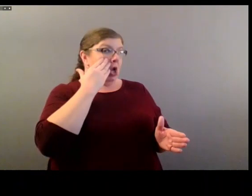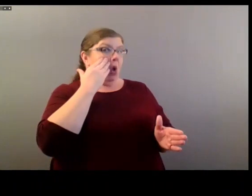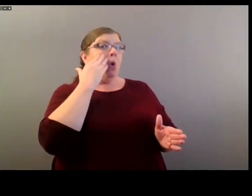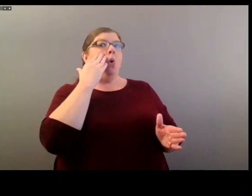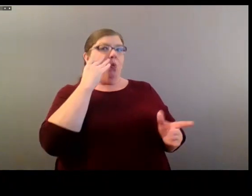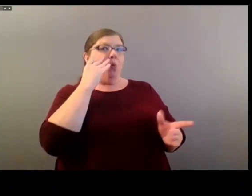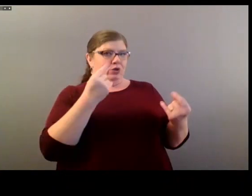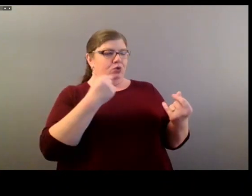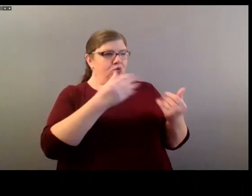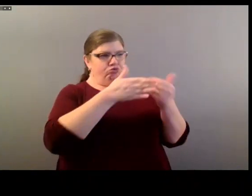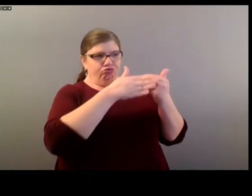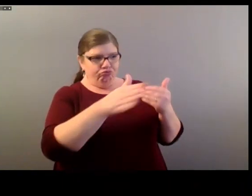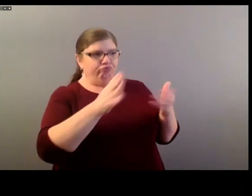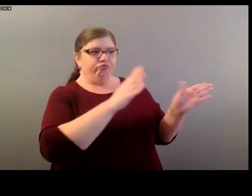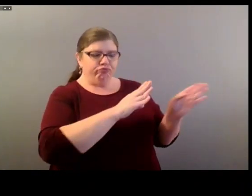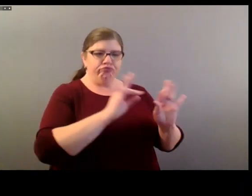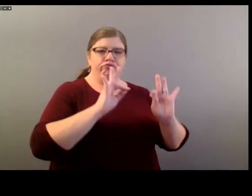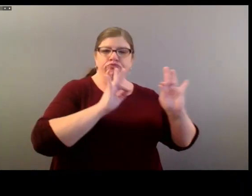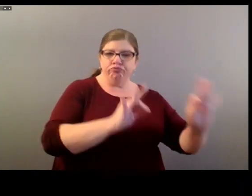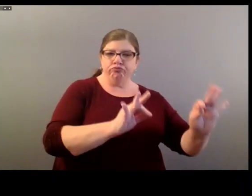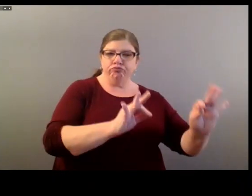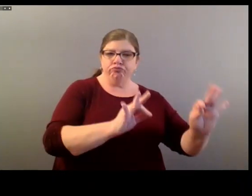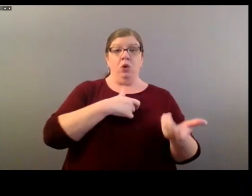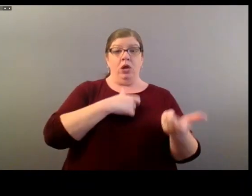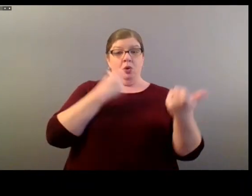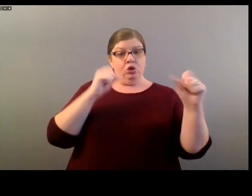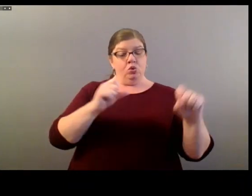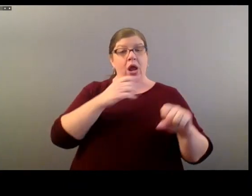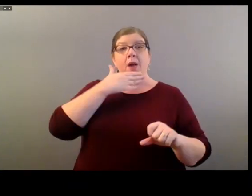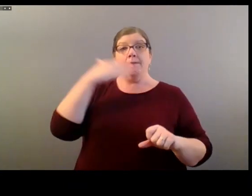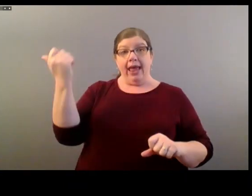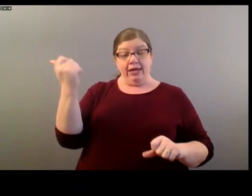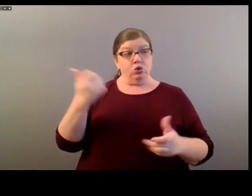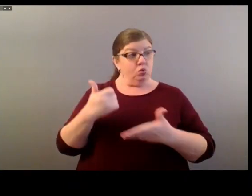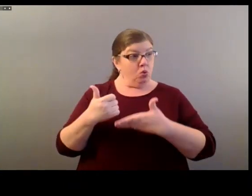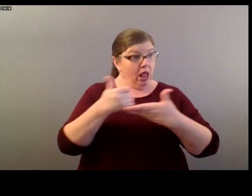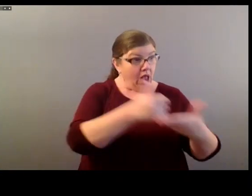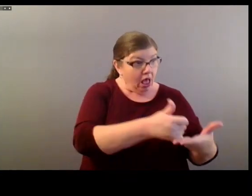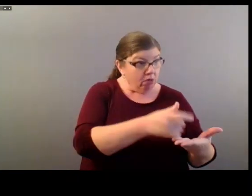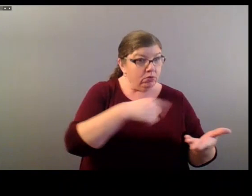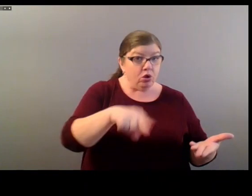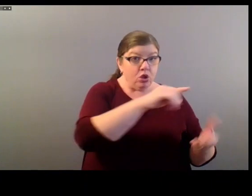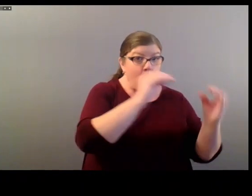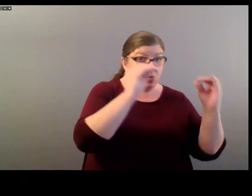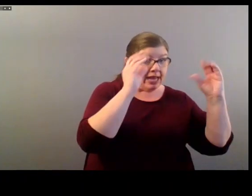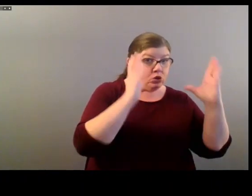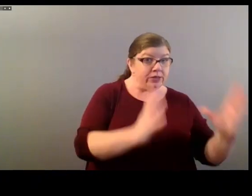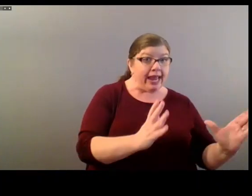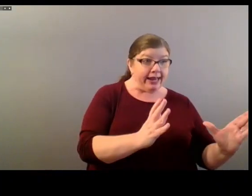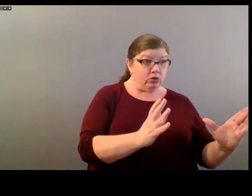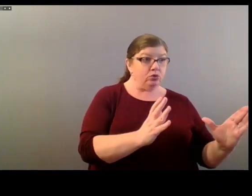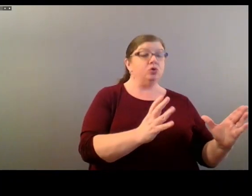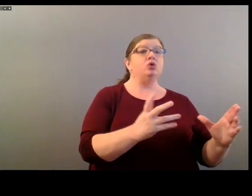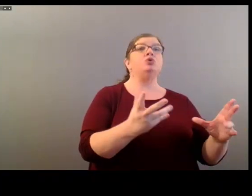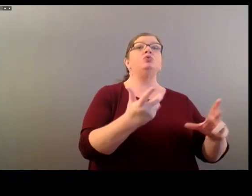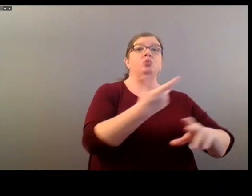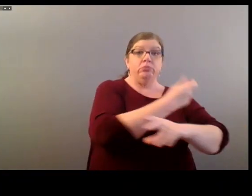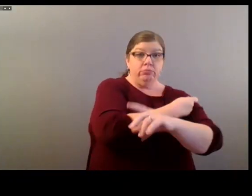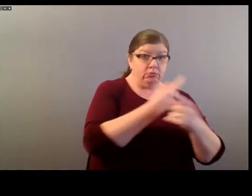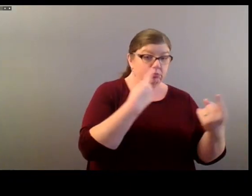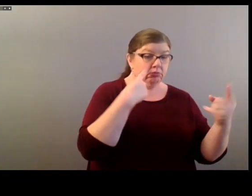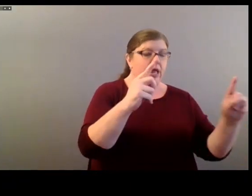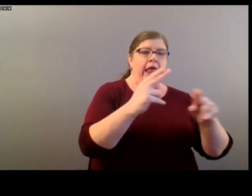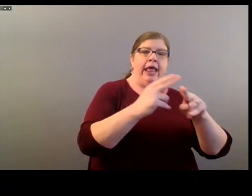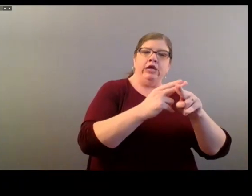and we will do our best to help those educators to get the vaccine as soon